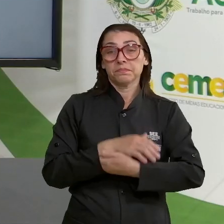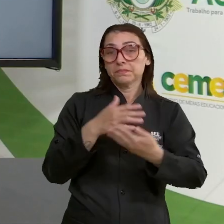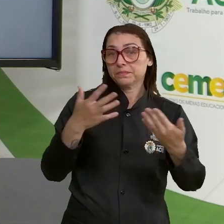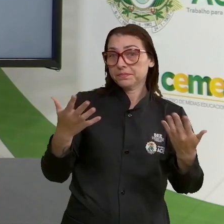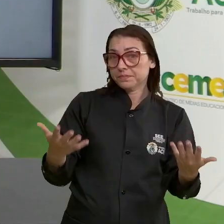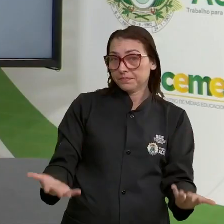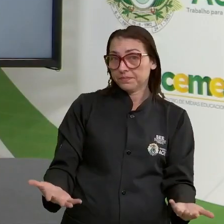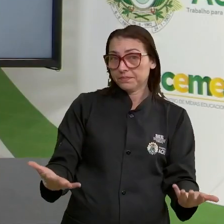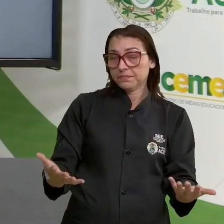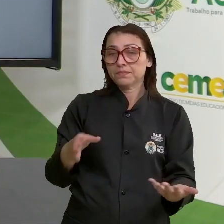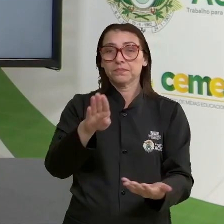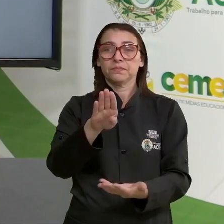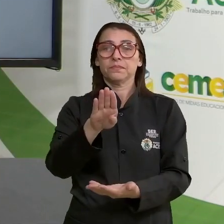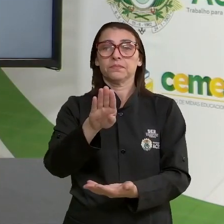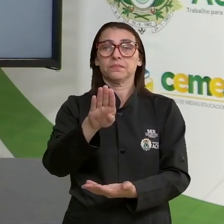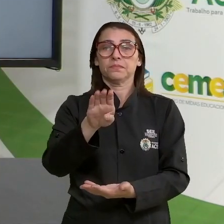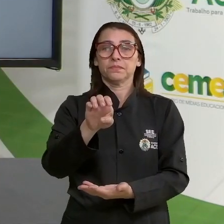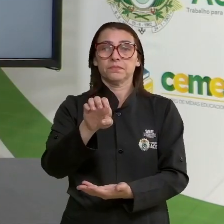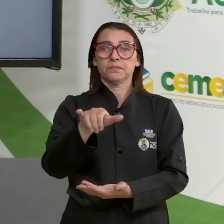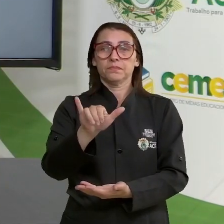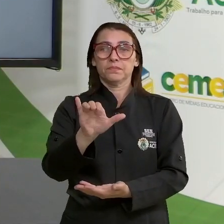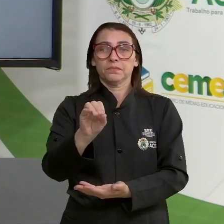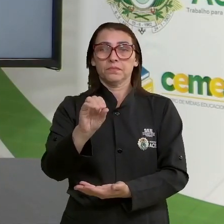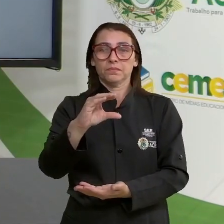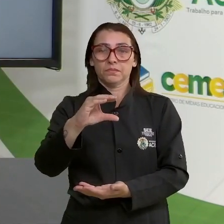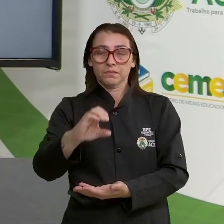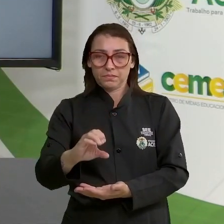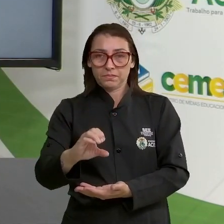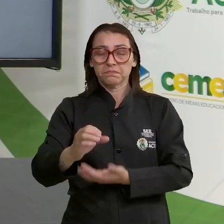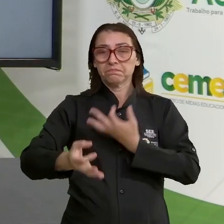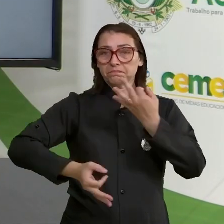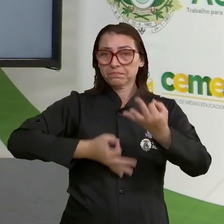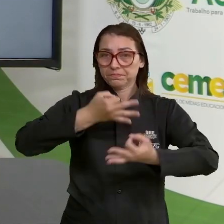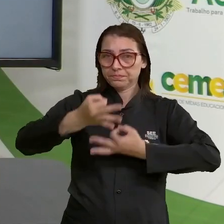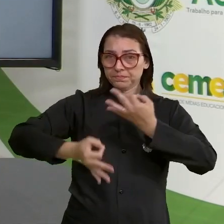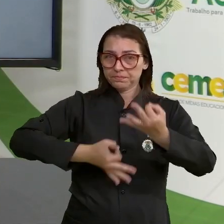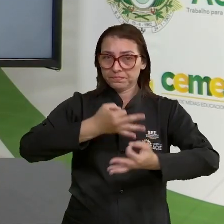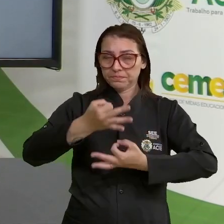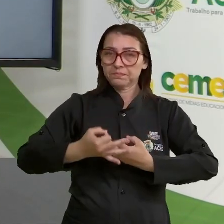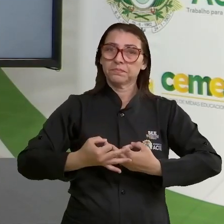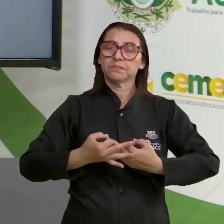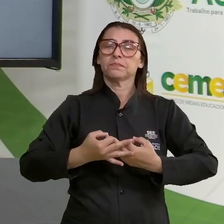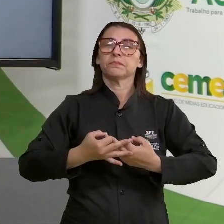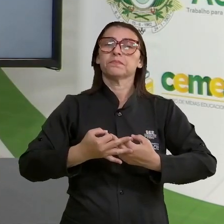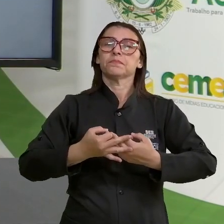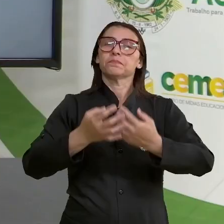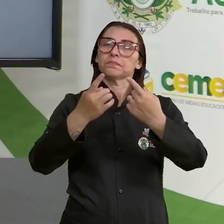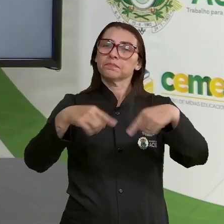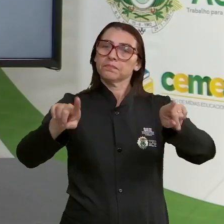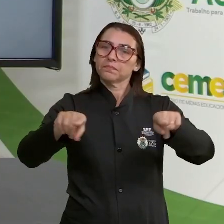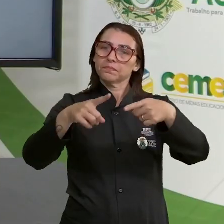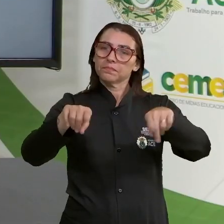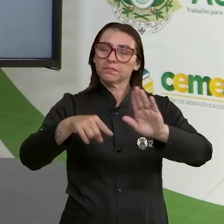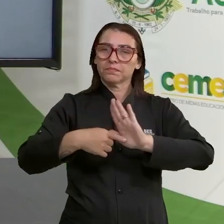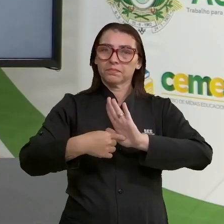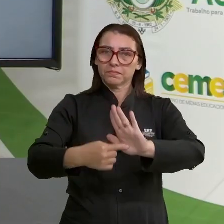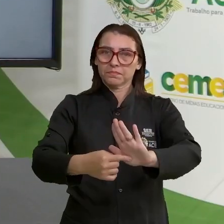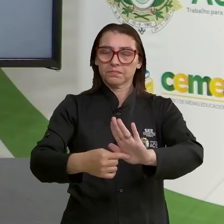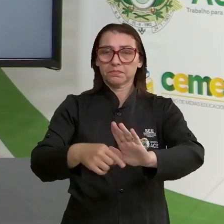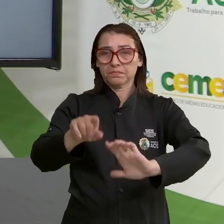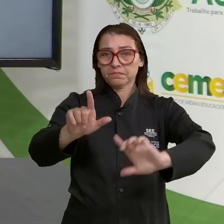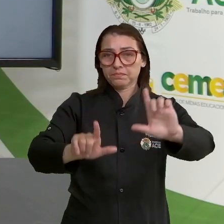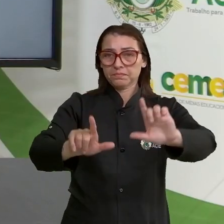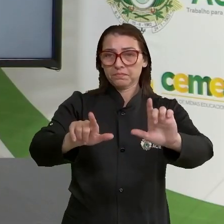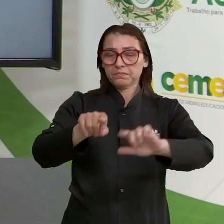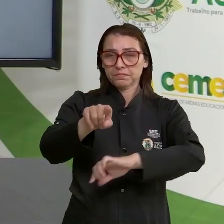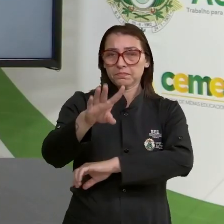Então, a Beyoncé, ela traz um discurso nesse clipe que ela apresentou aí na sua tela, que você